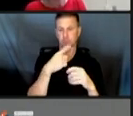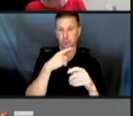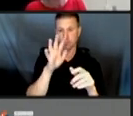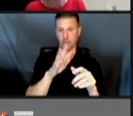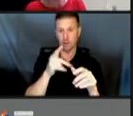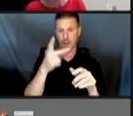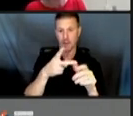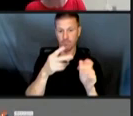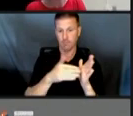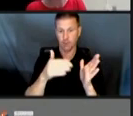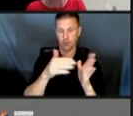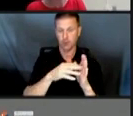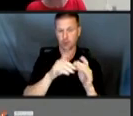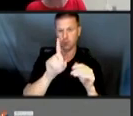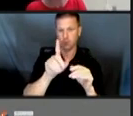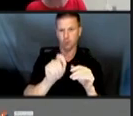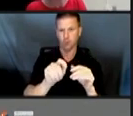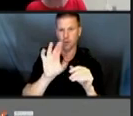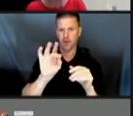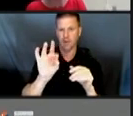Sorry, about